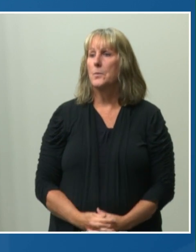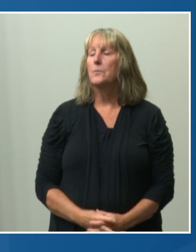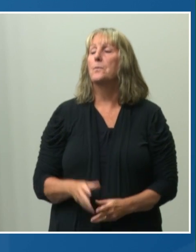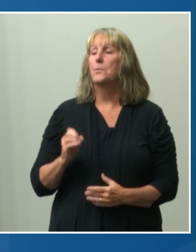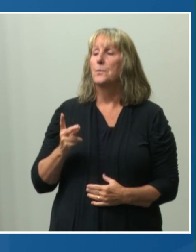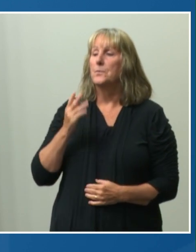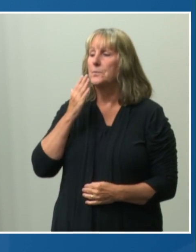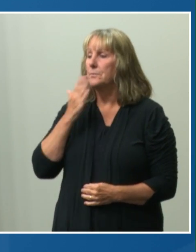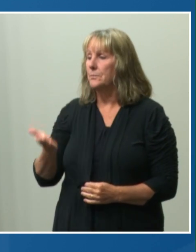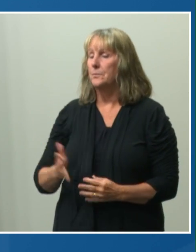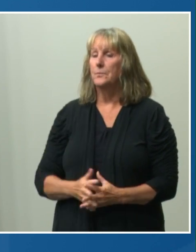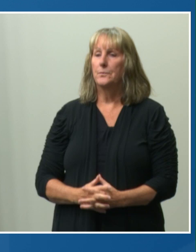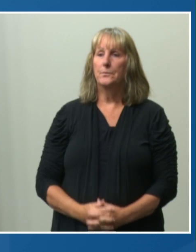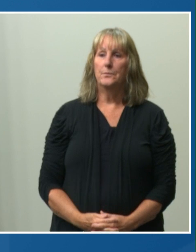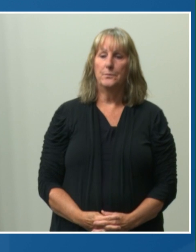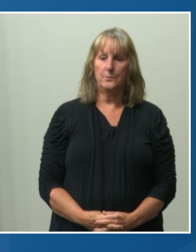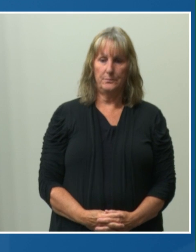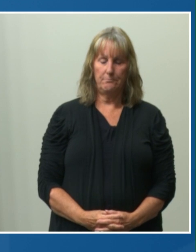Okay, thank you.